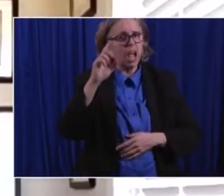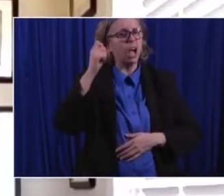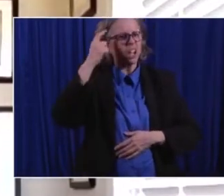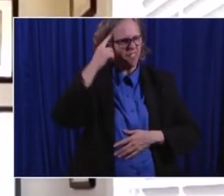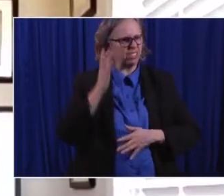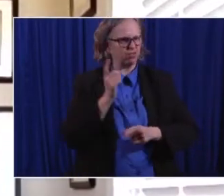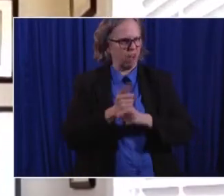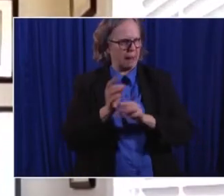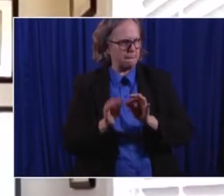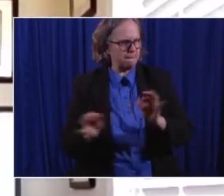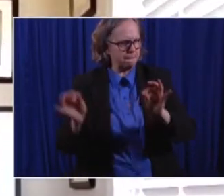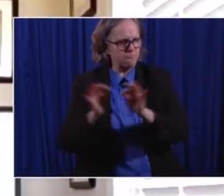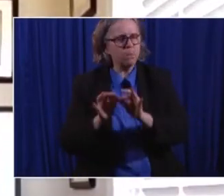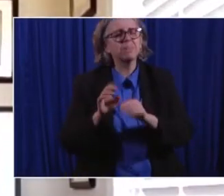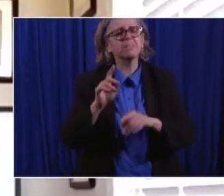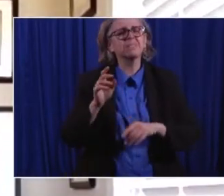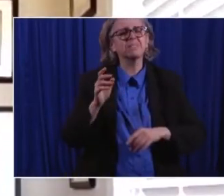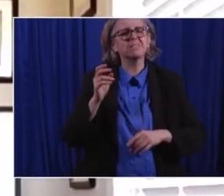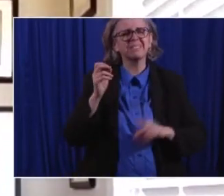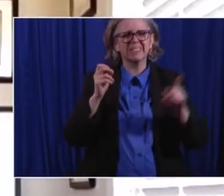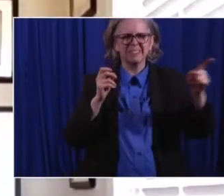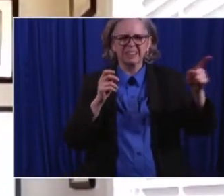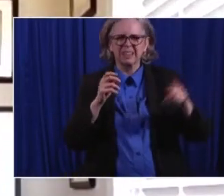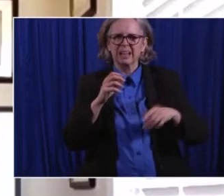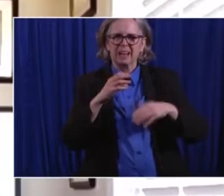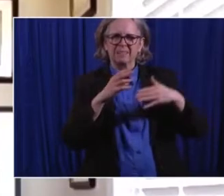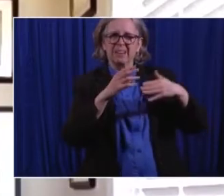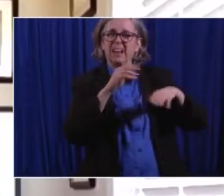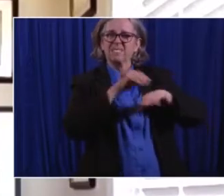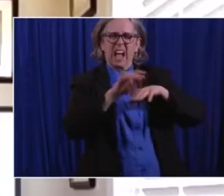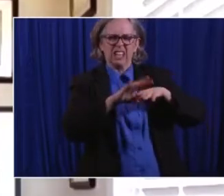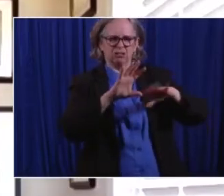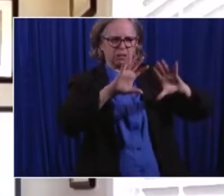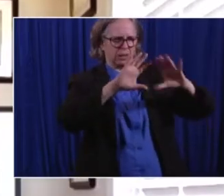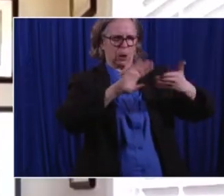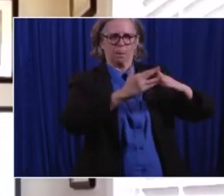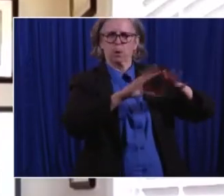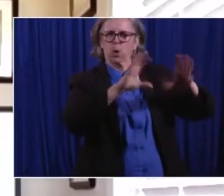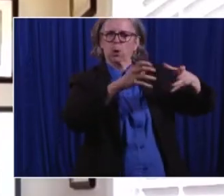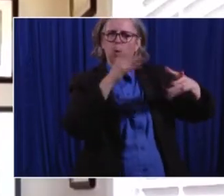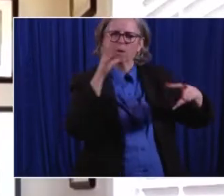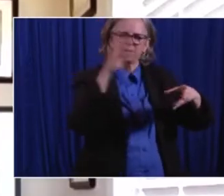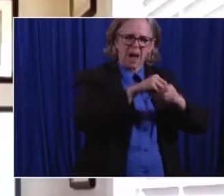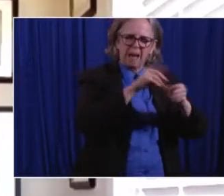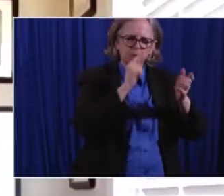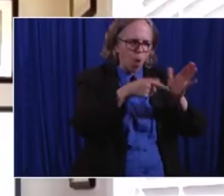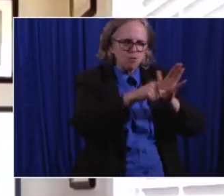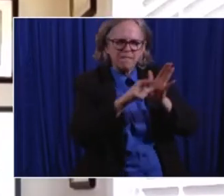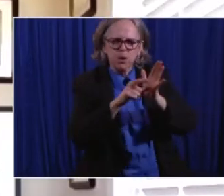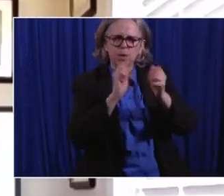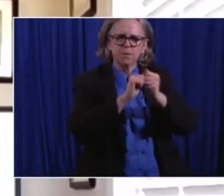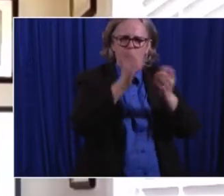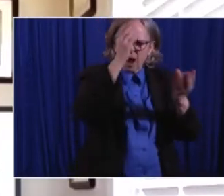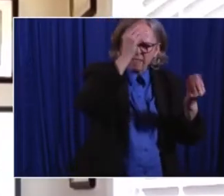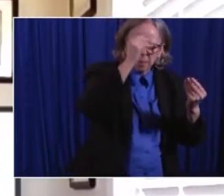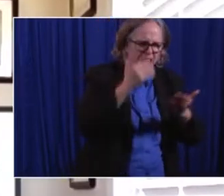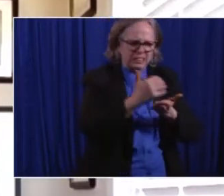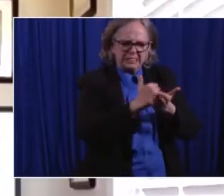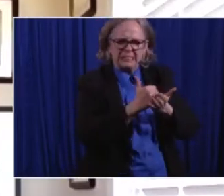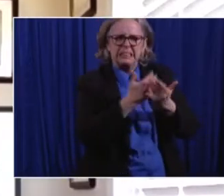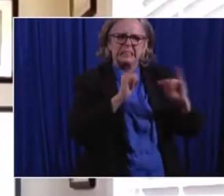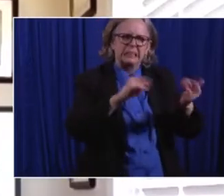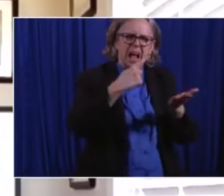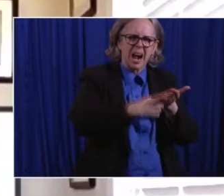committee is reviewing the data themselves as we speak. They'll be meeting tomorrow, and we'll get